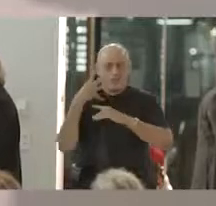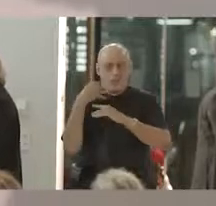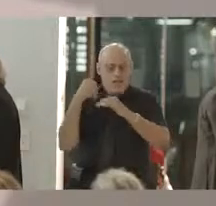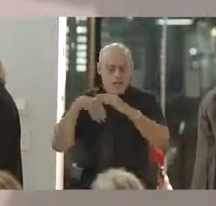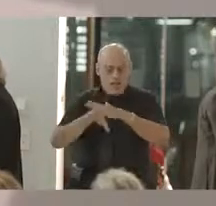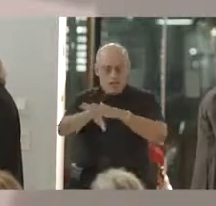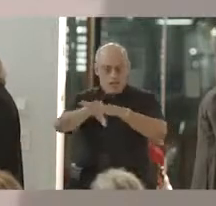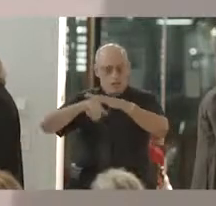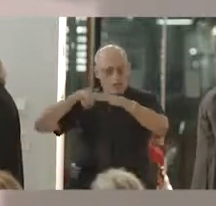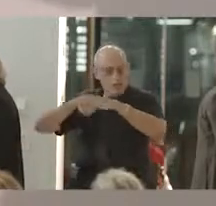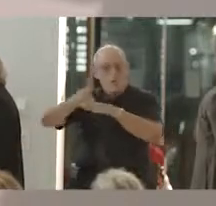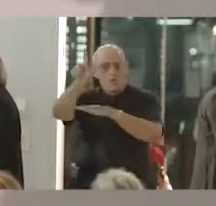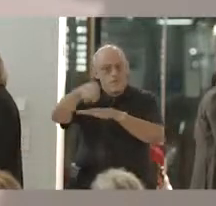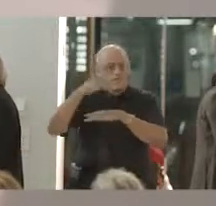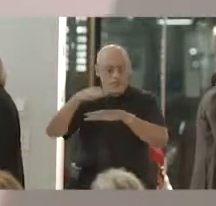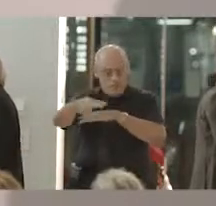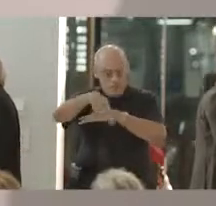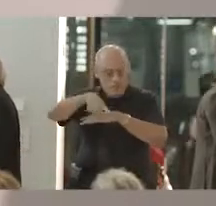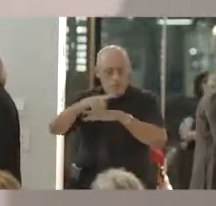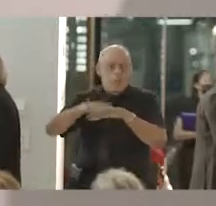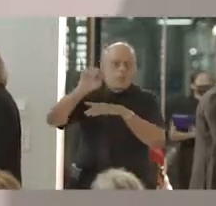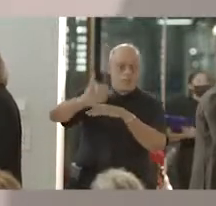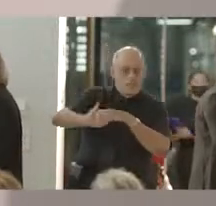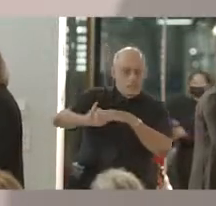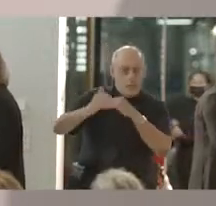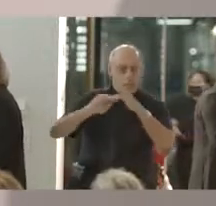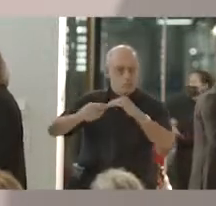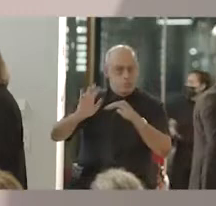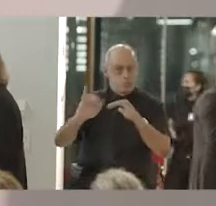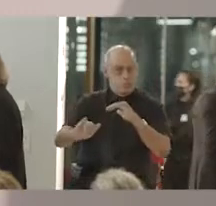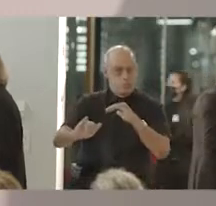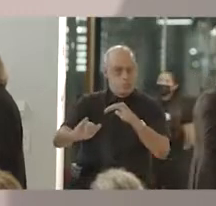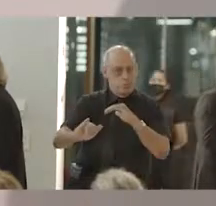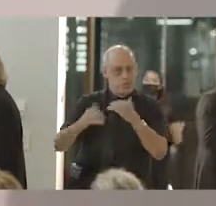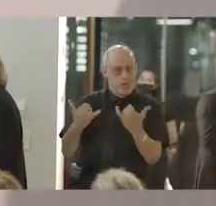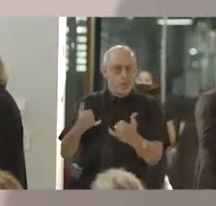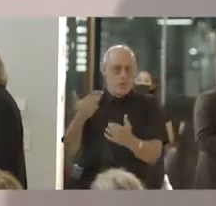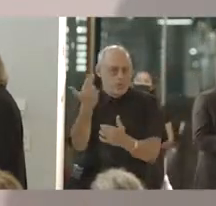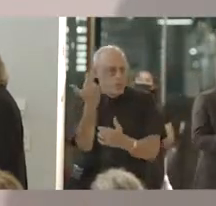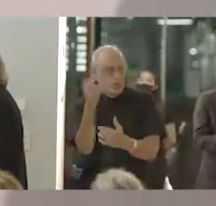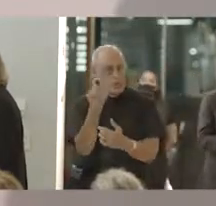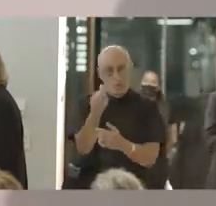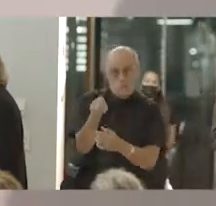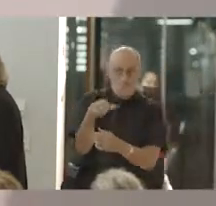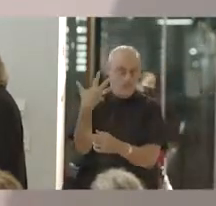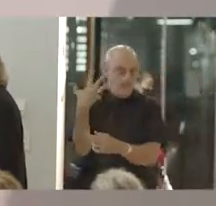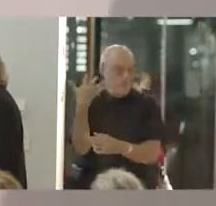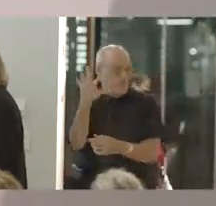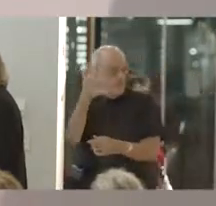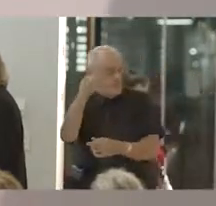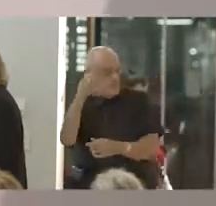outside. If the plaza behind it stays at its current elevation, which, as I said, it's actually 13.5 or